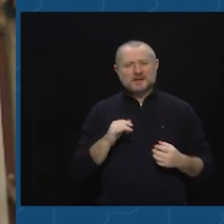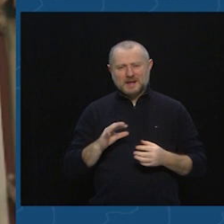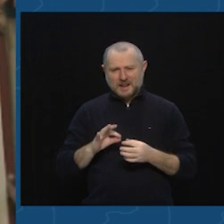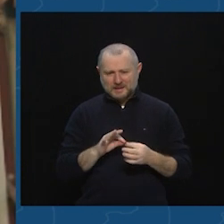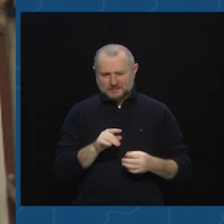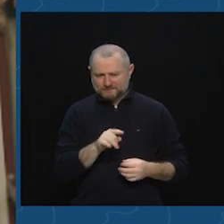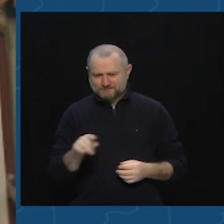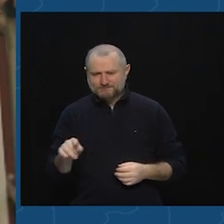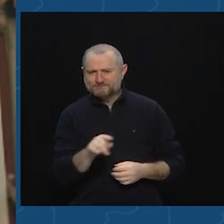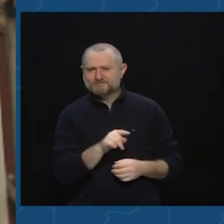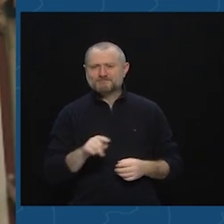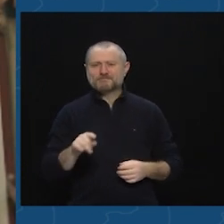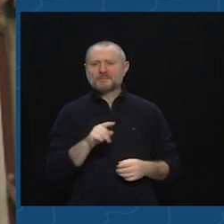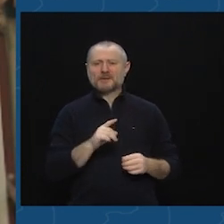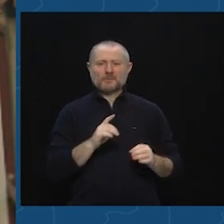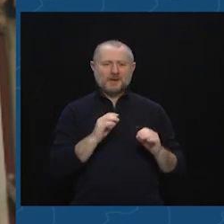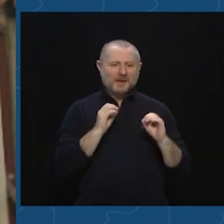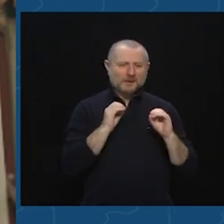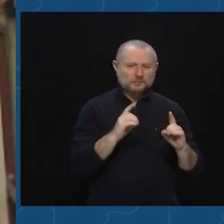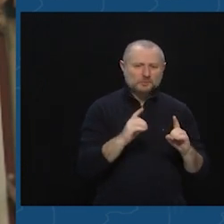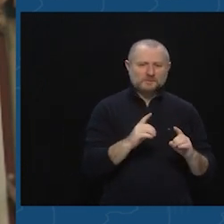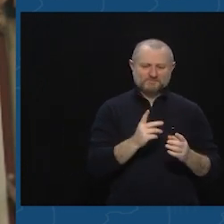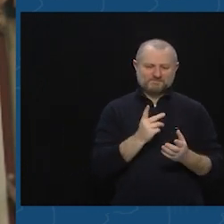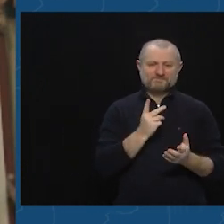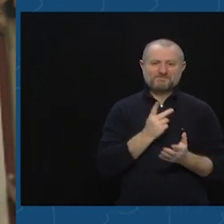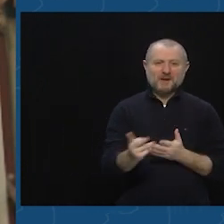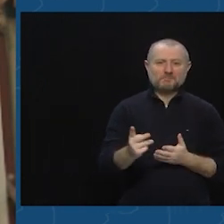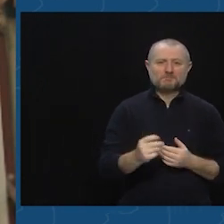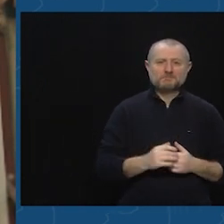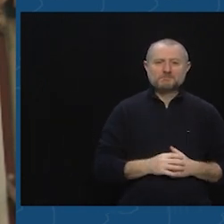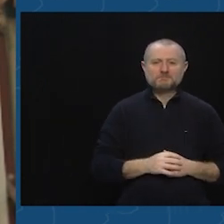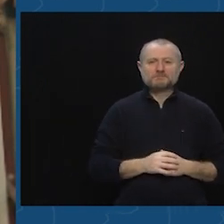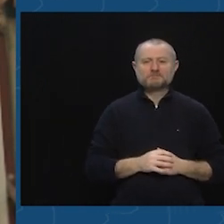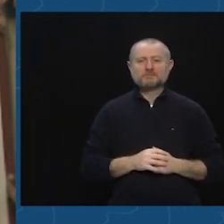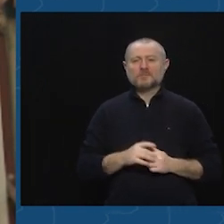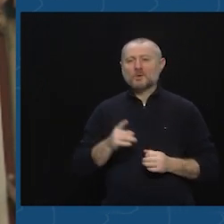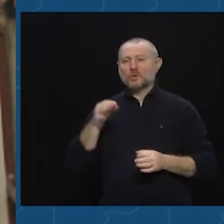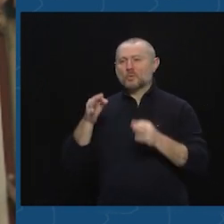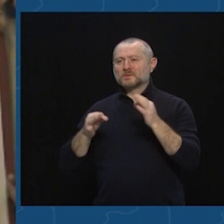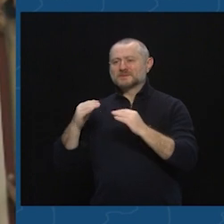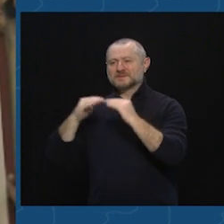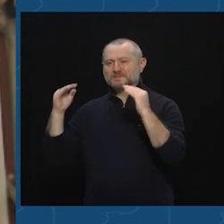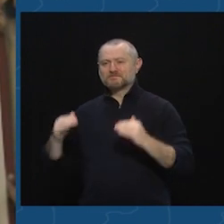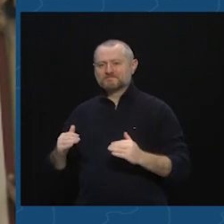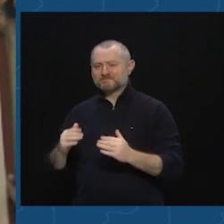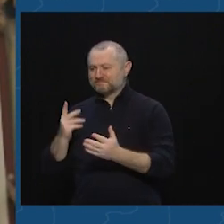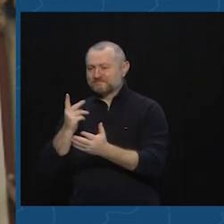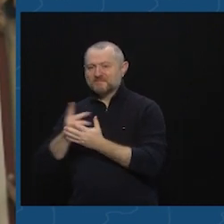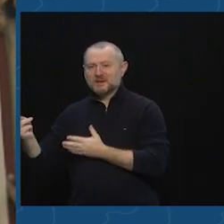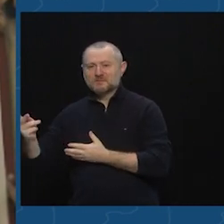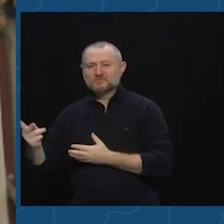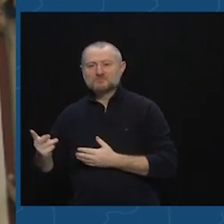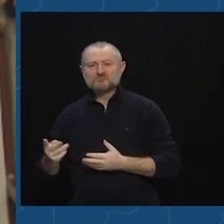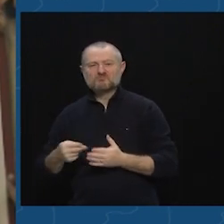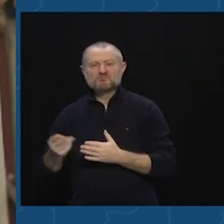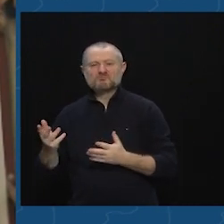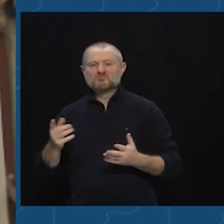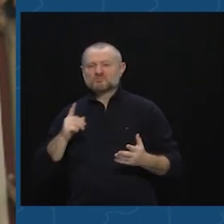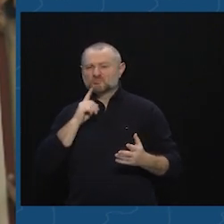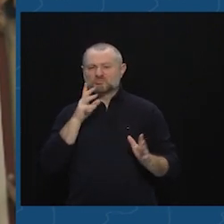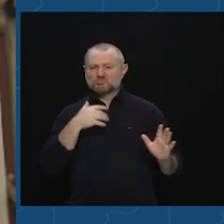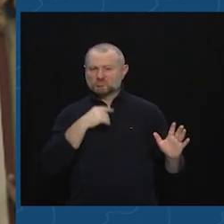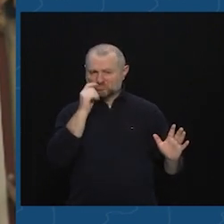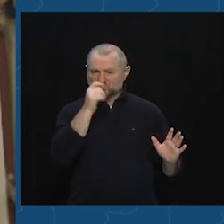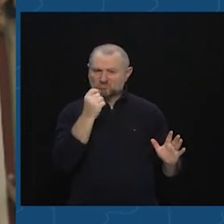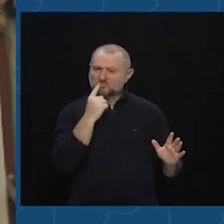education, our failures in opening our court system. I take my hat off to the Chief Justice that